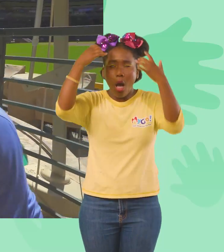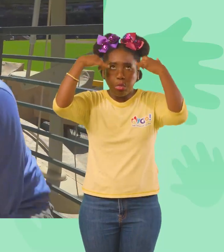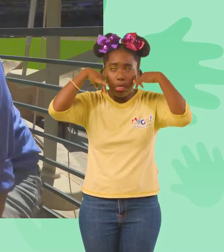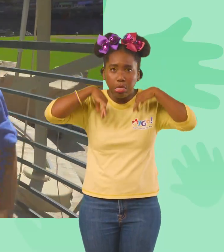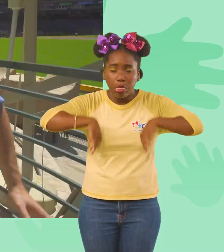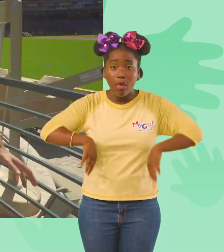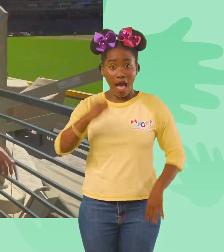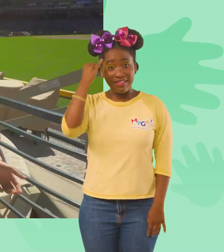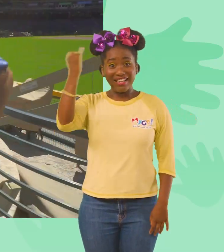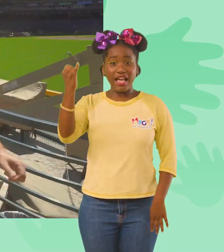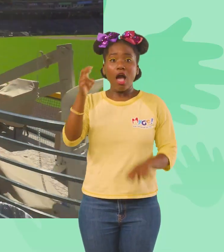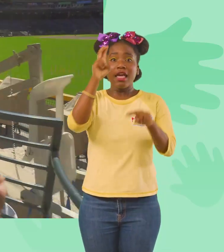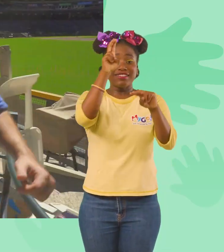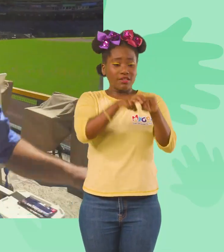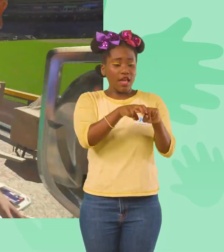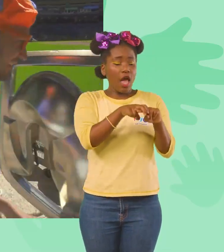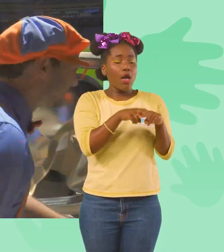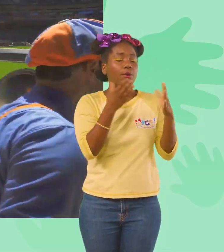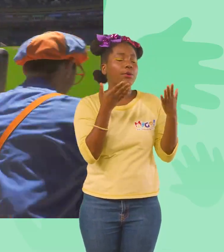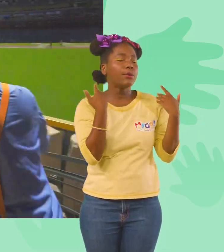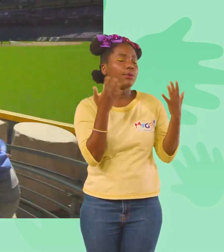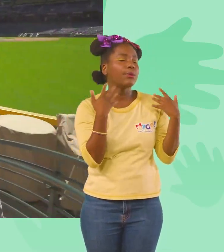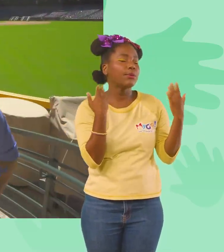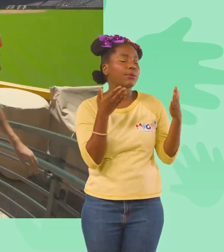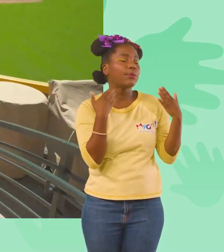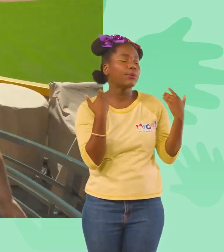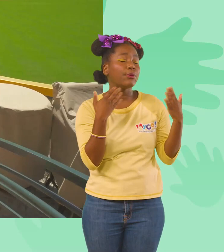pool and cool down. Whoa,